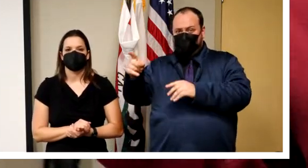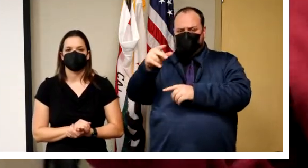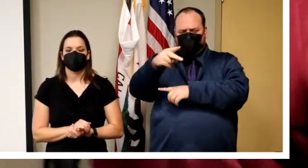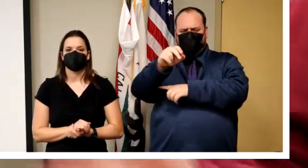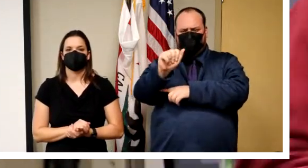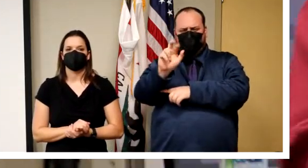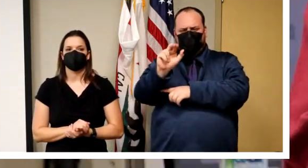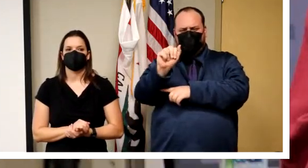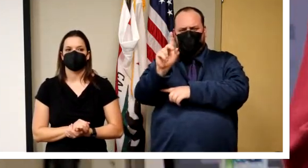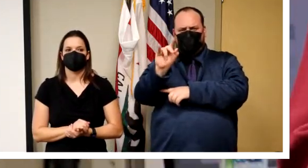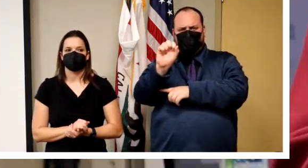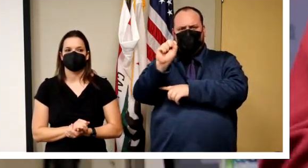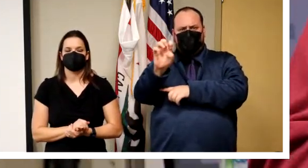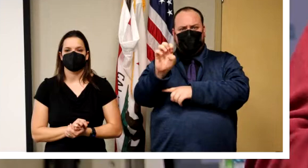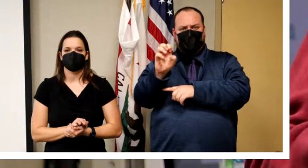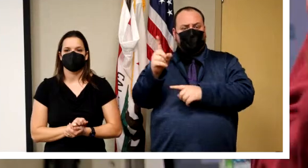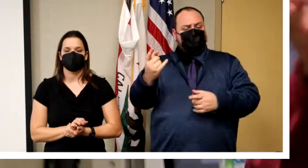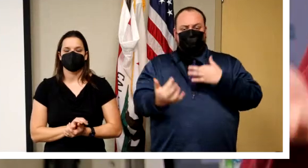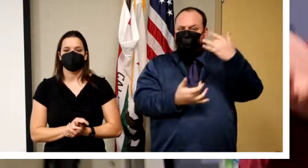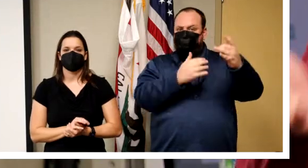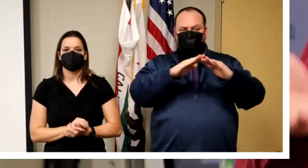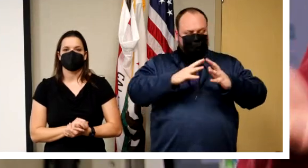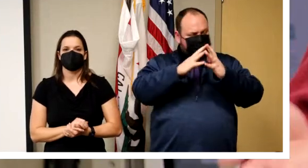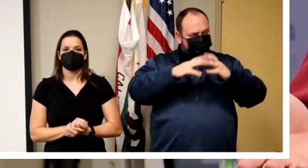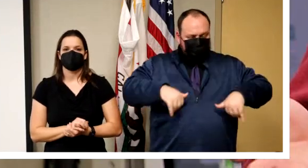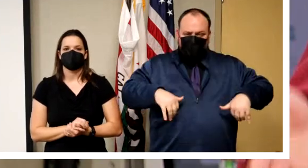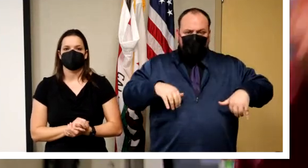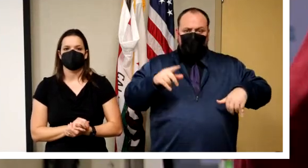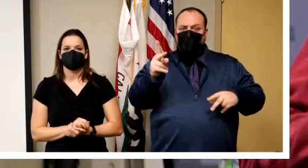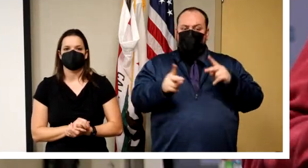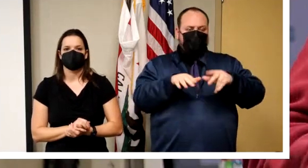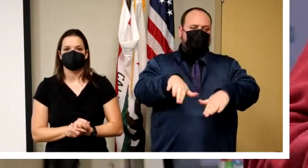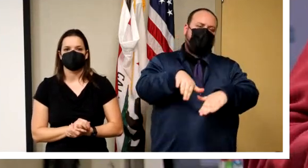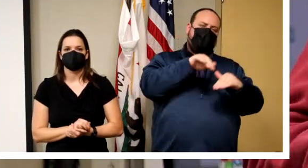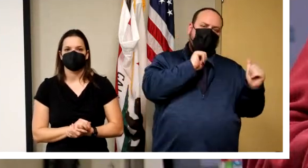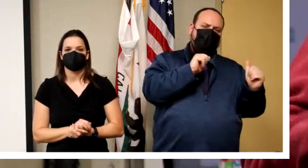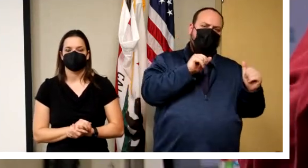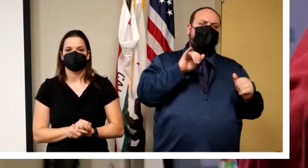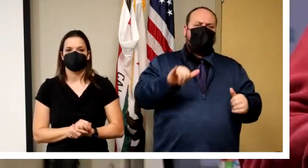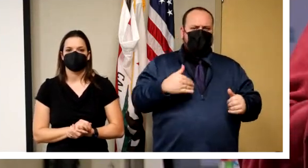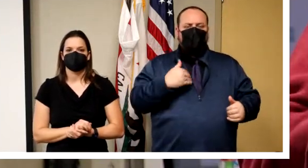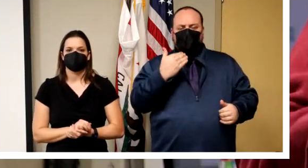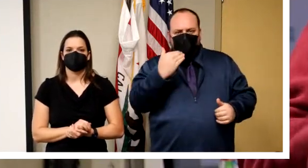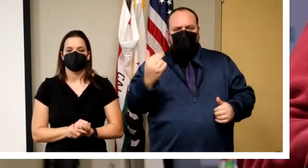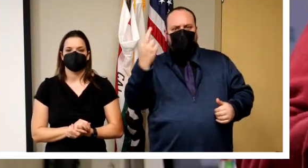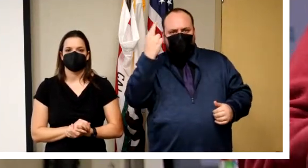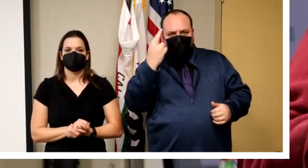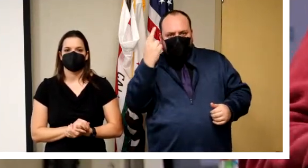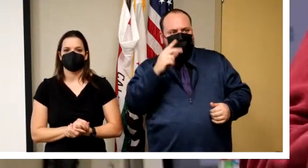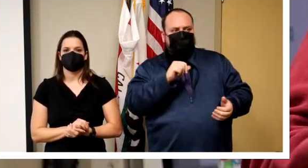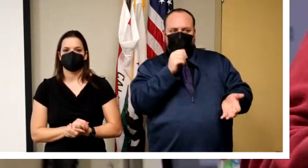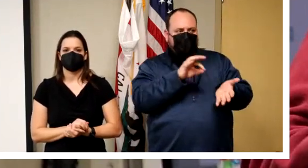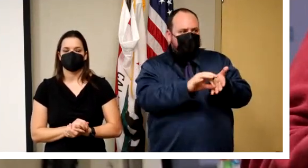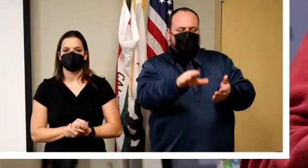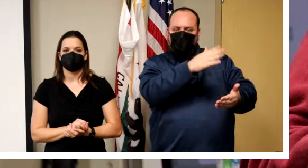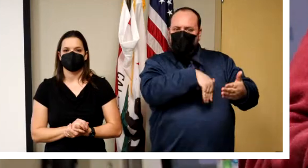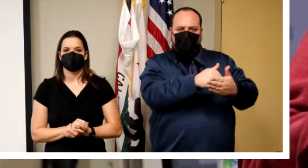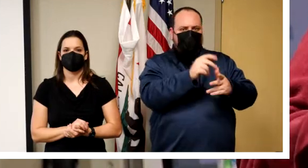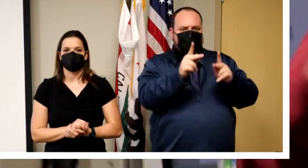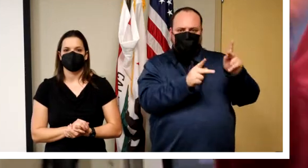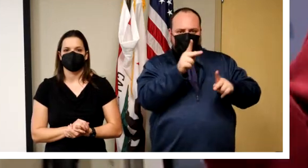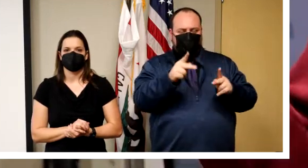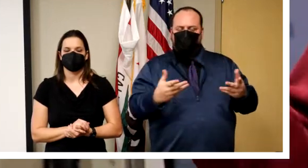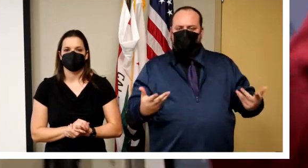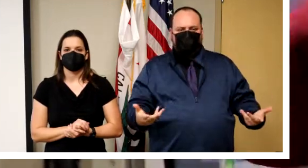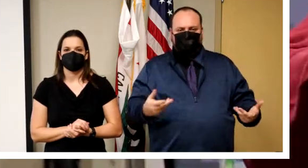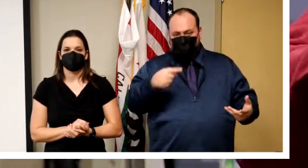right? They had all these people who left. They have a really good reason to undercount the population of Paradise within their supervisorial district